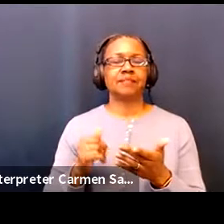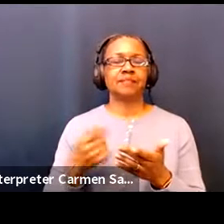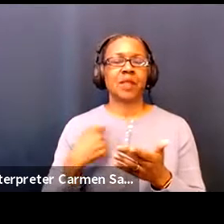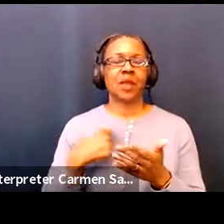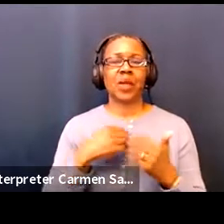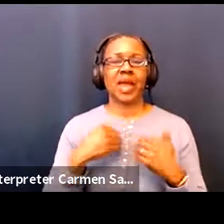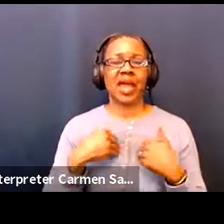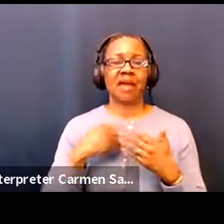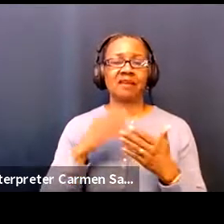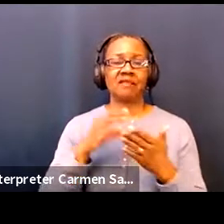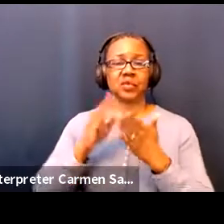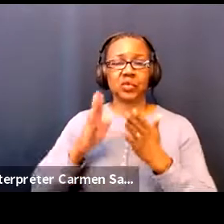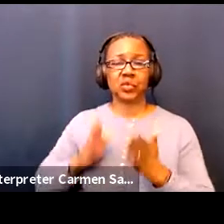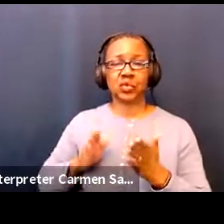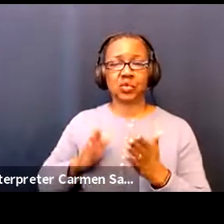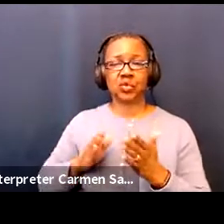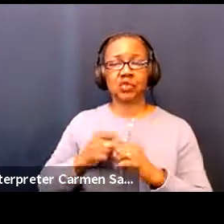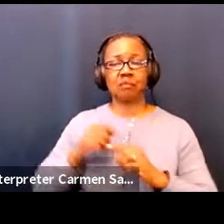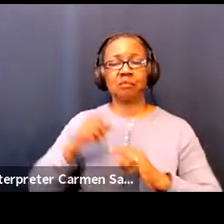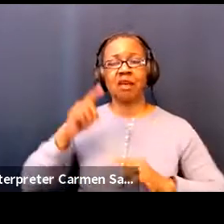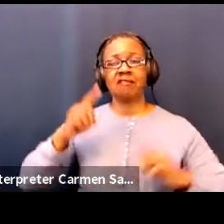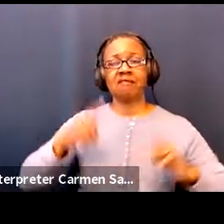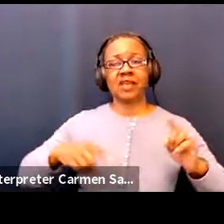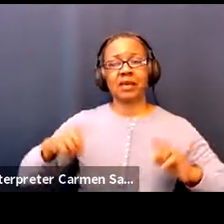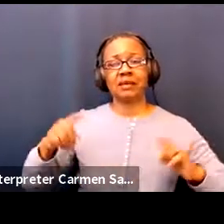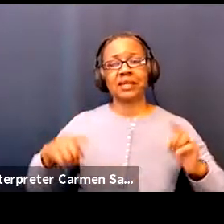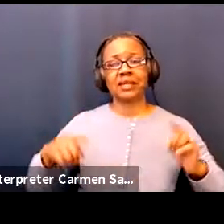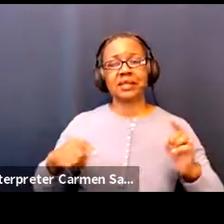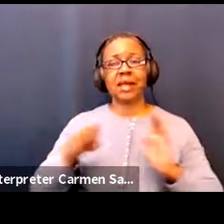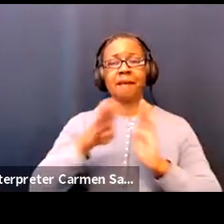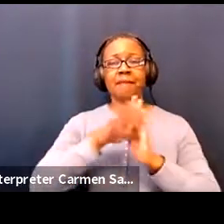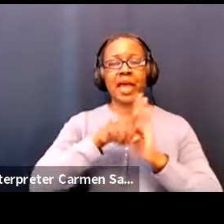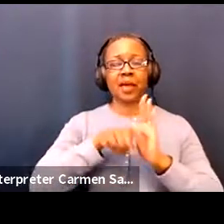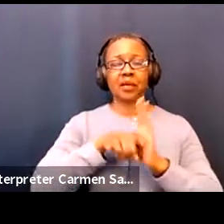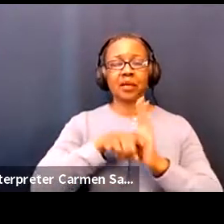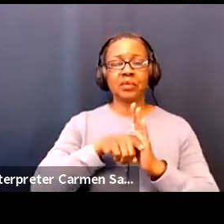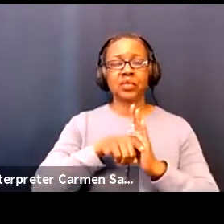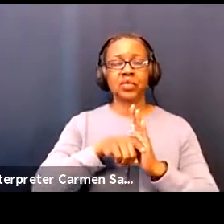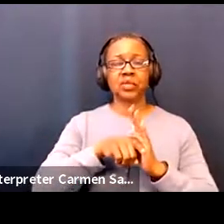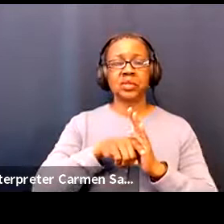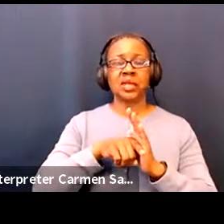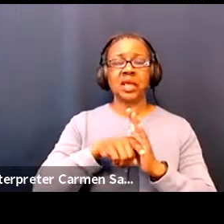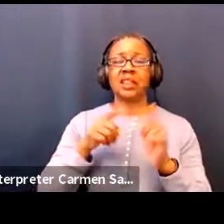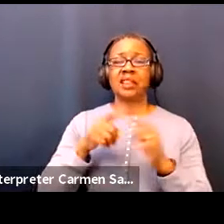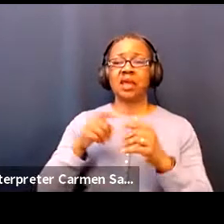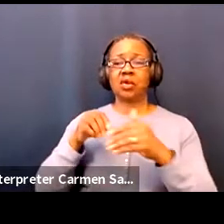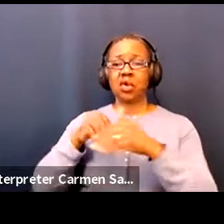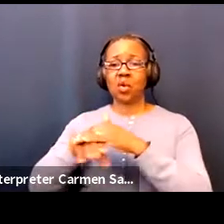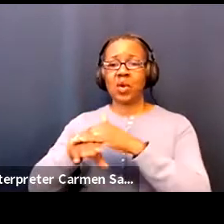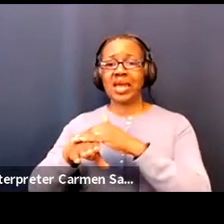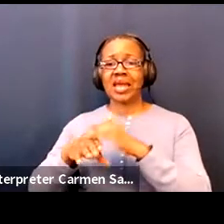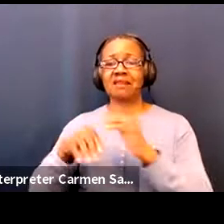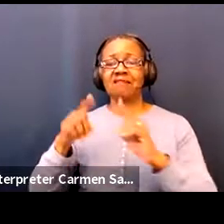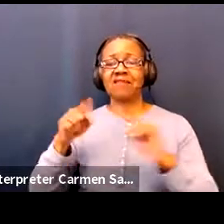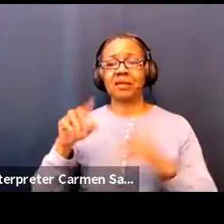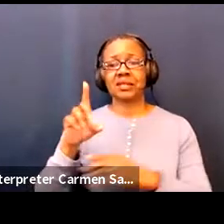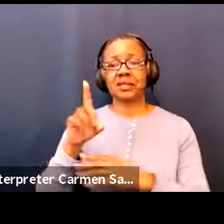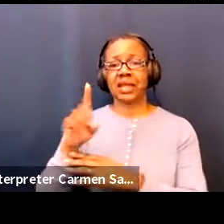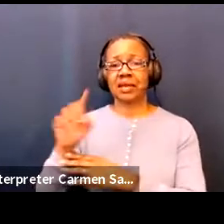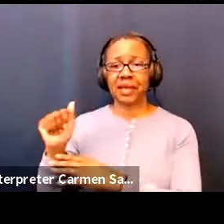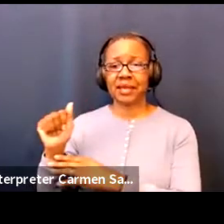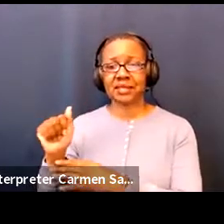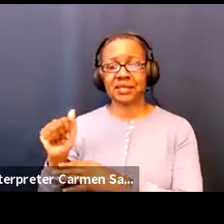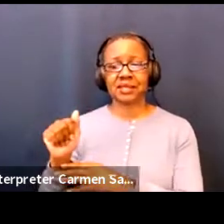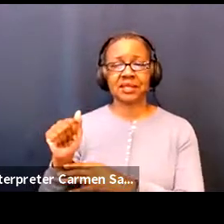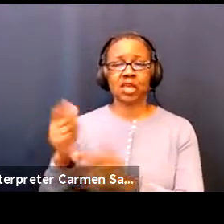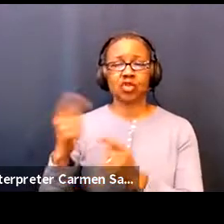have students from a variety of different backgrounds going into various databases, putting together as